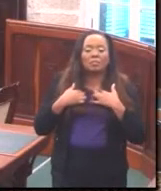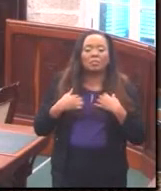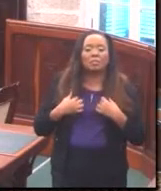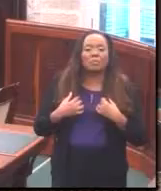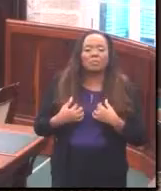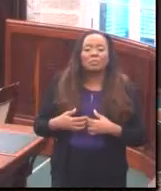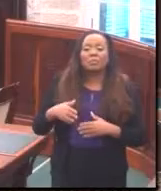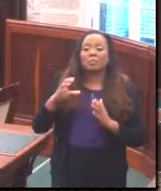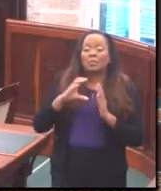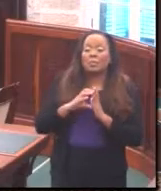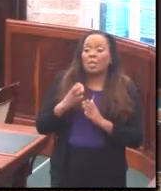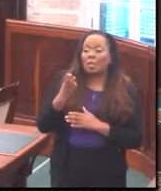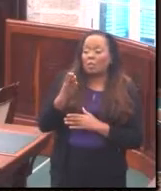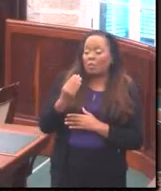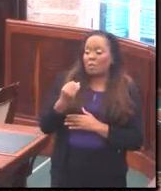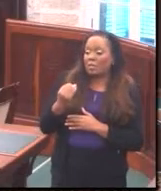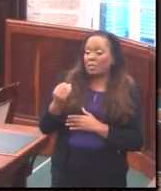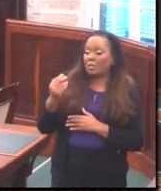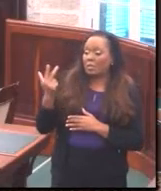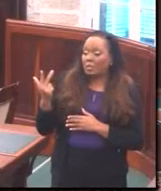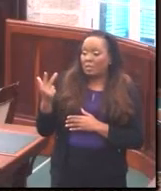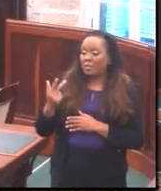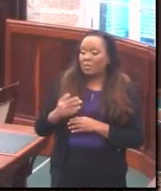Clause 14.3.